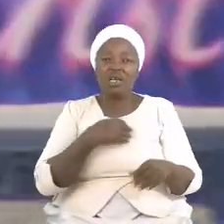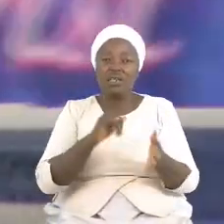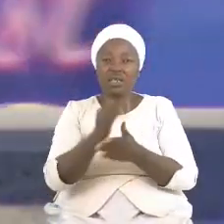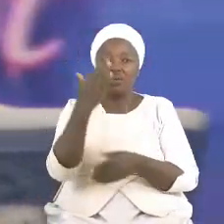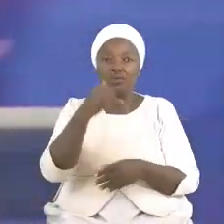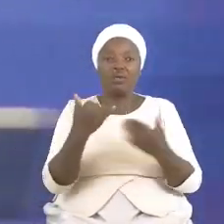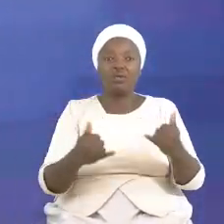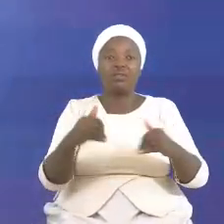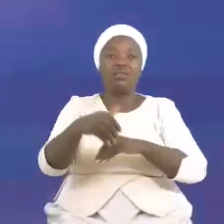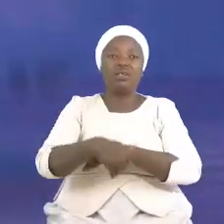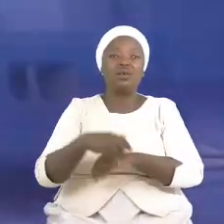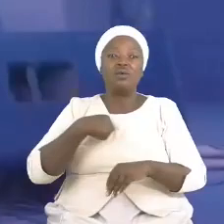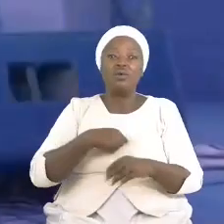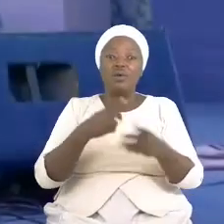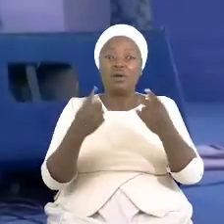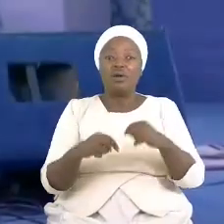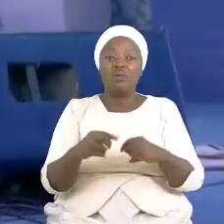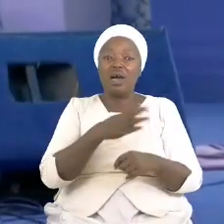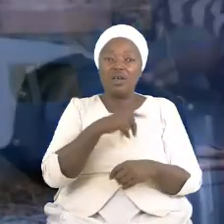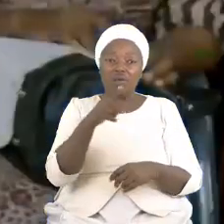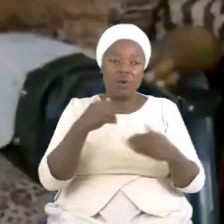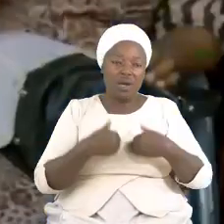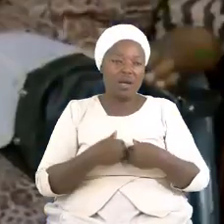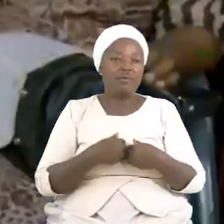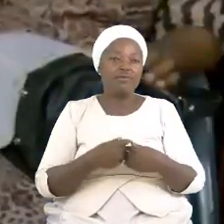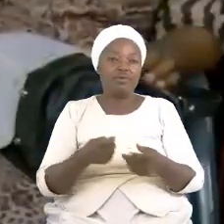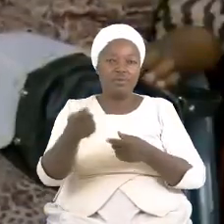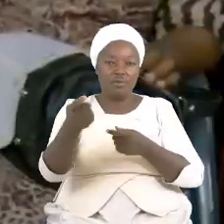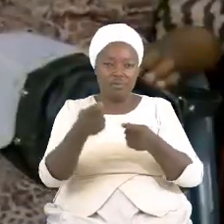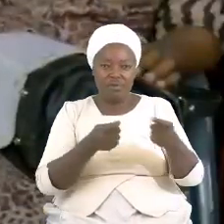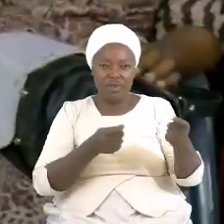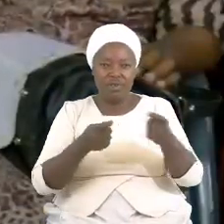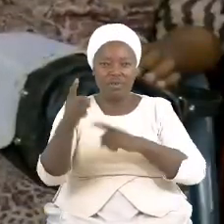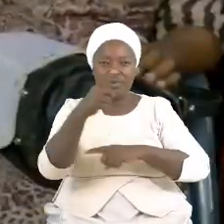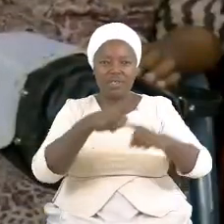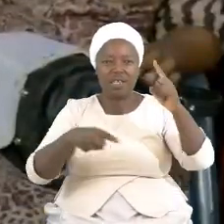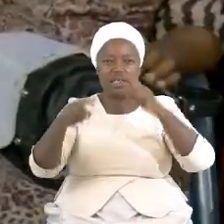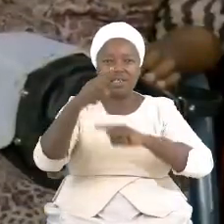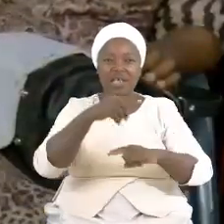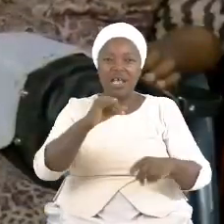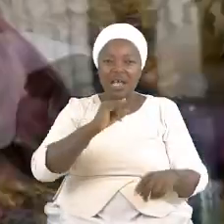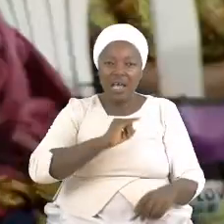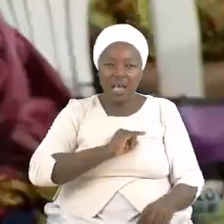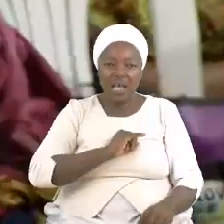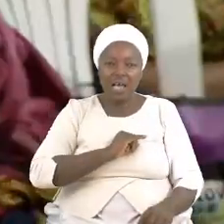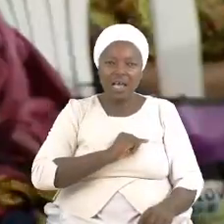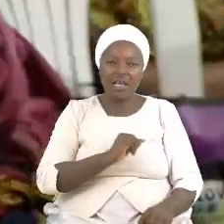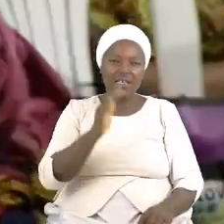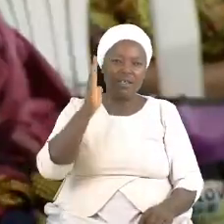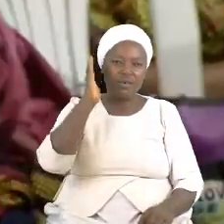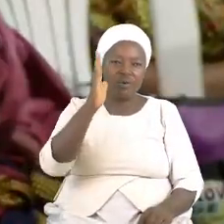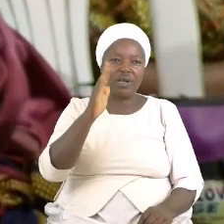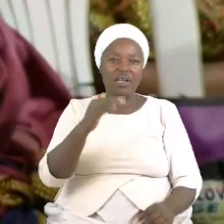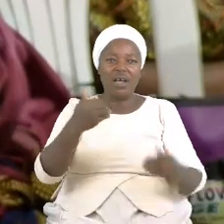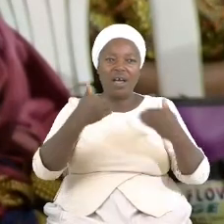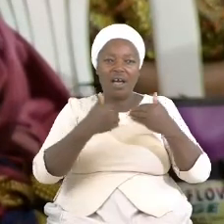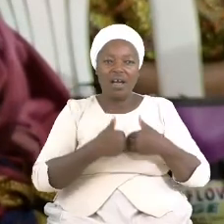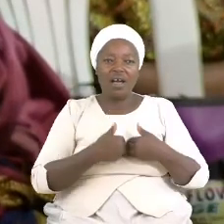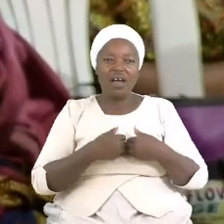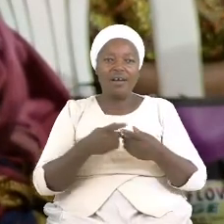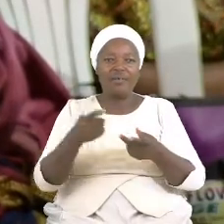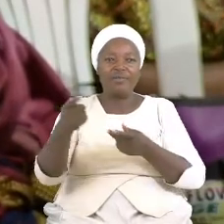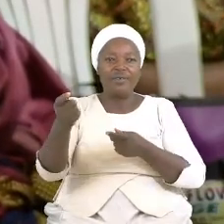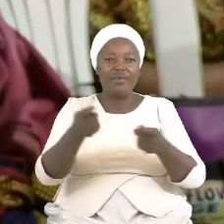come and you are going to have dominion. I will have dominion. I said, I